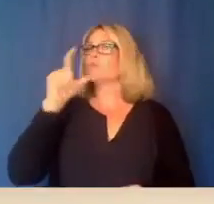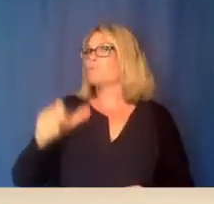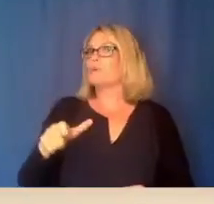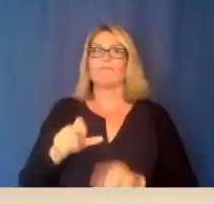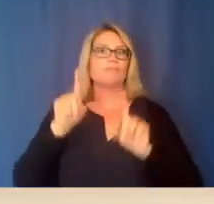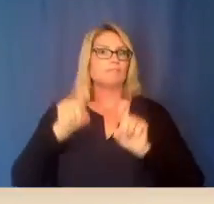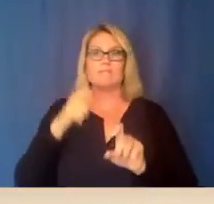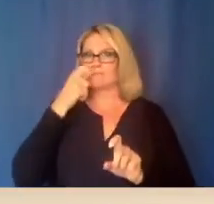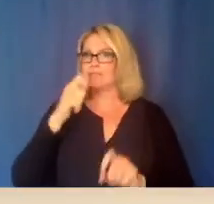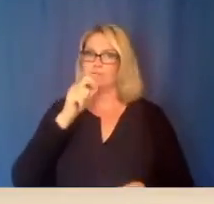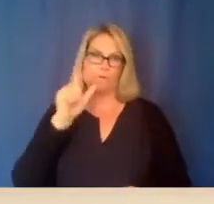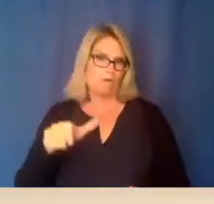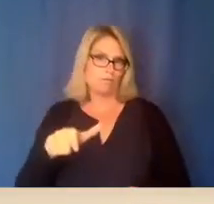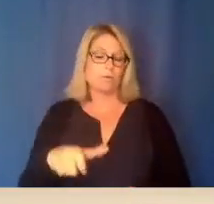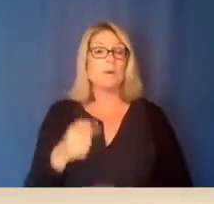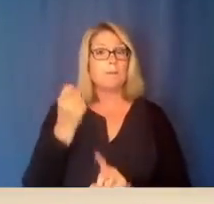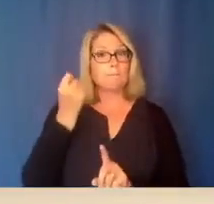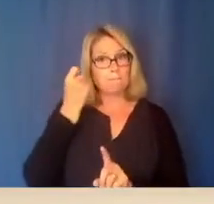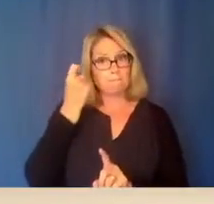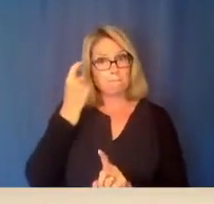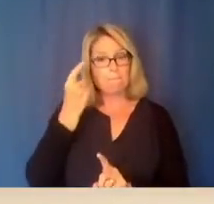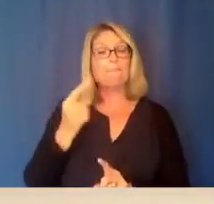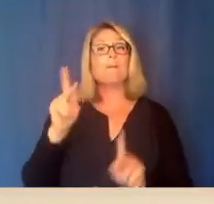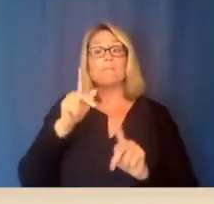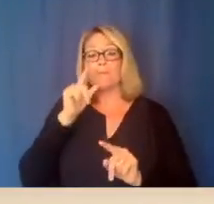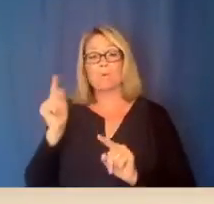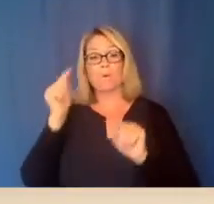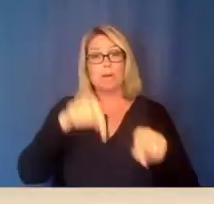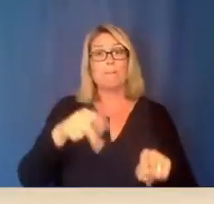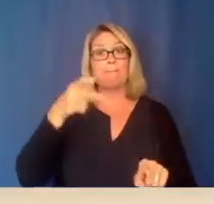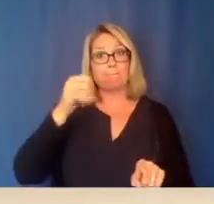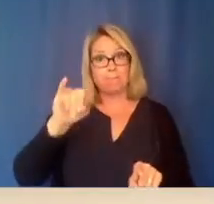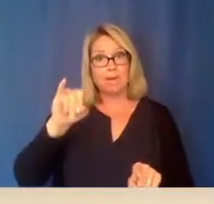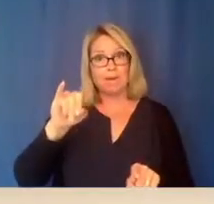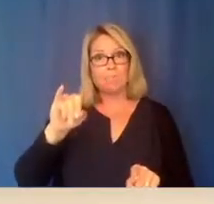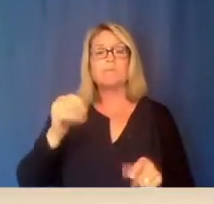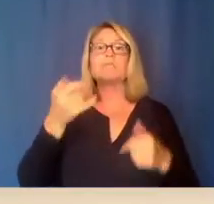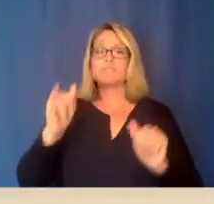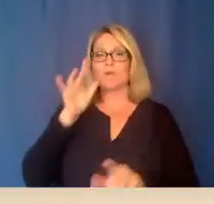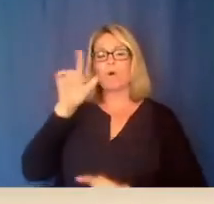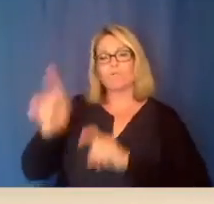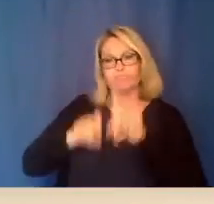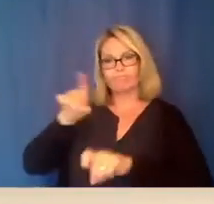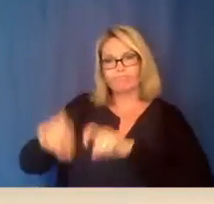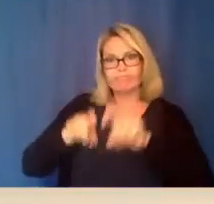entry. However, everyone who enters the province will continue to be screened at the